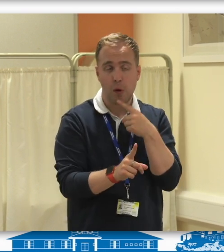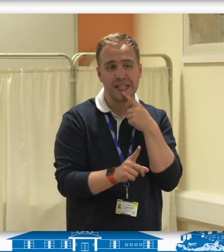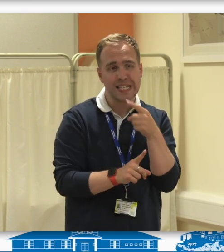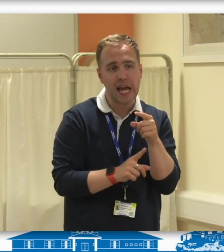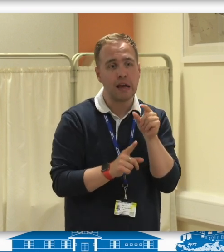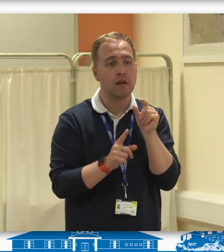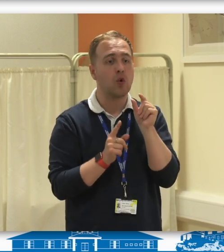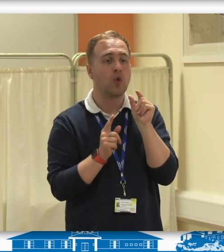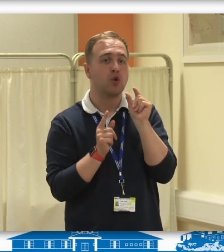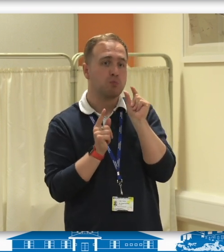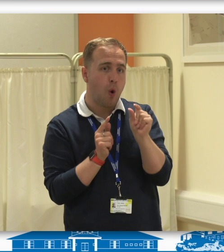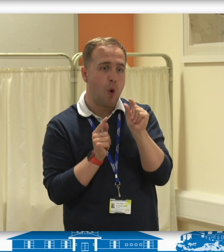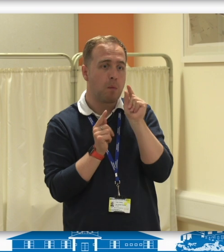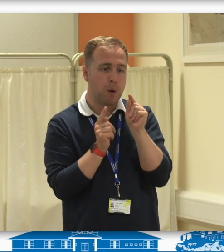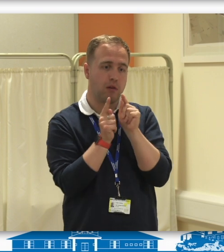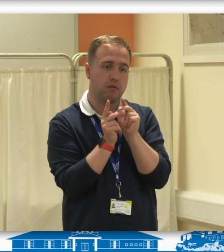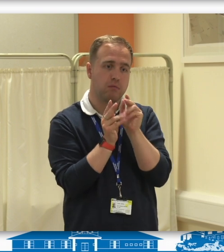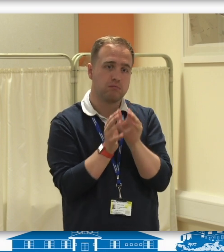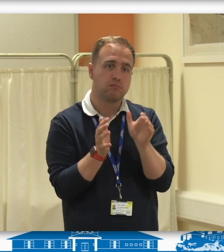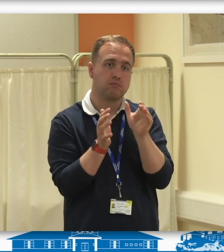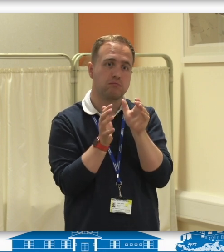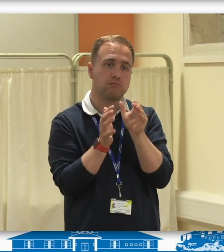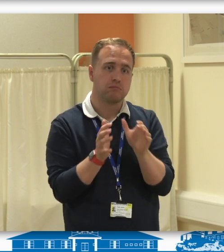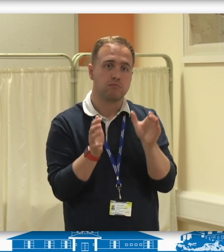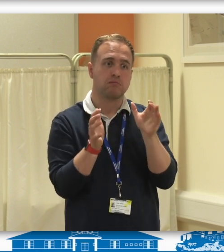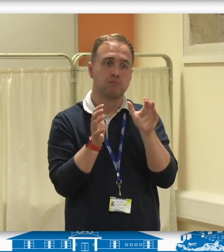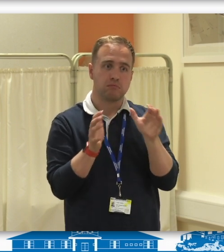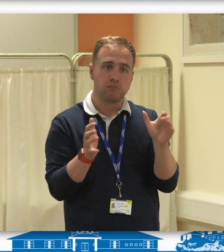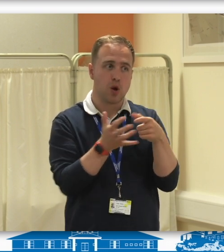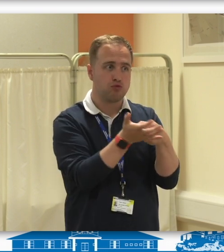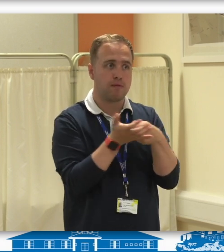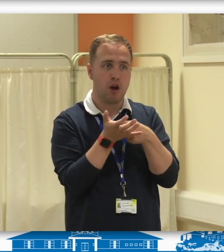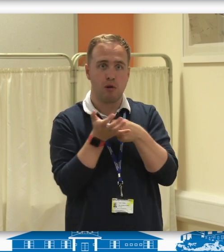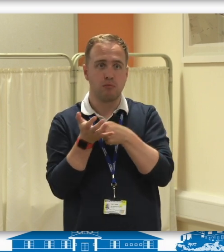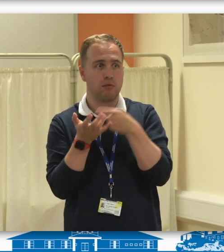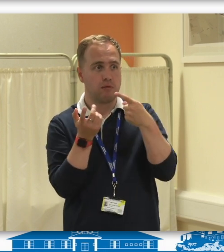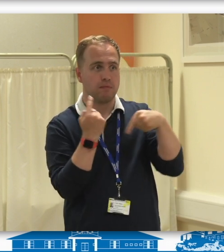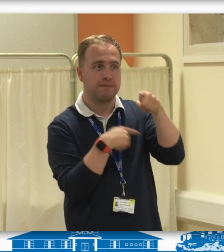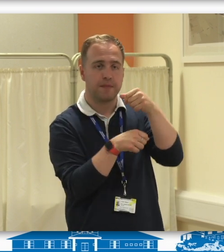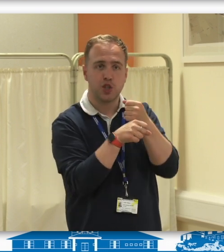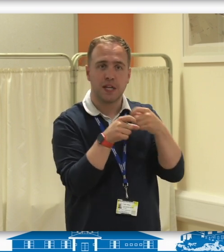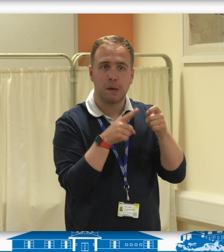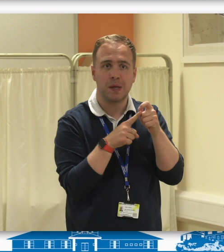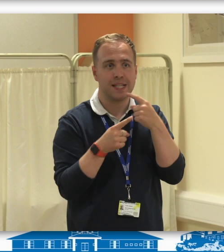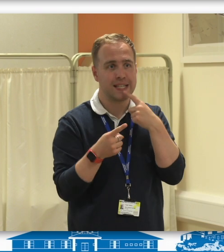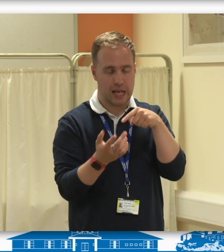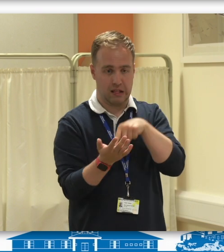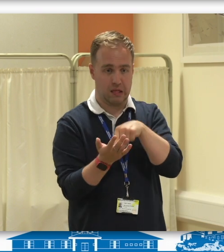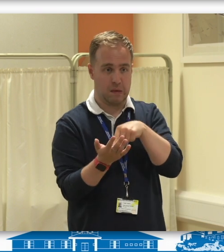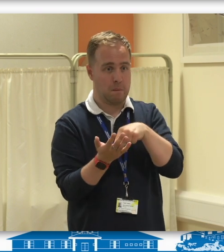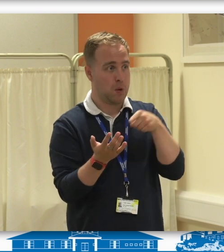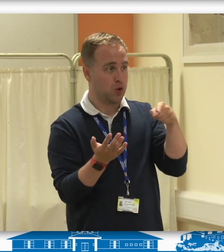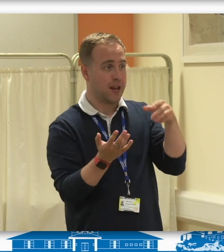small but steadily increasing amount of referrals from GPs saying this person